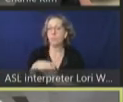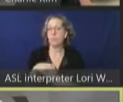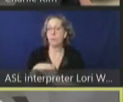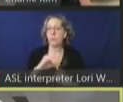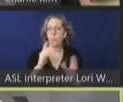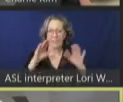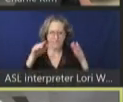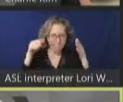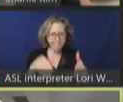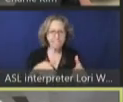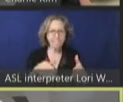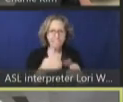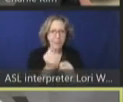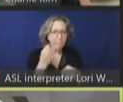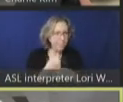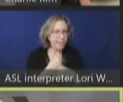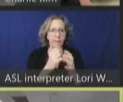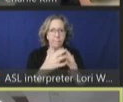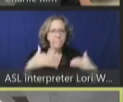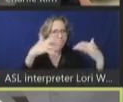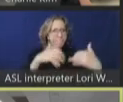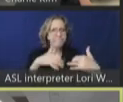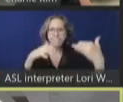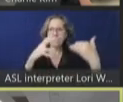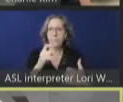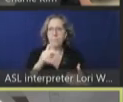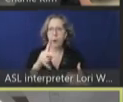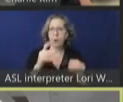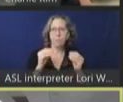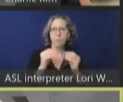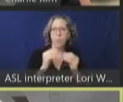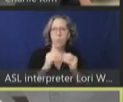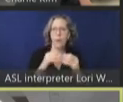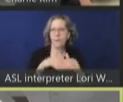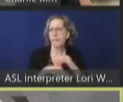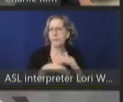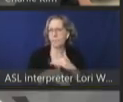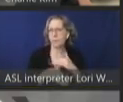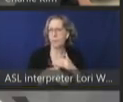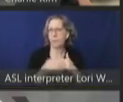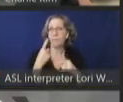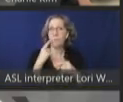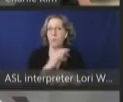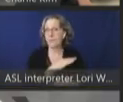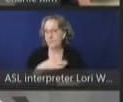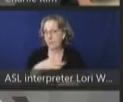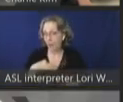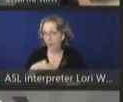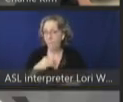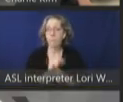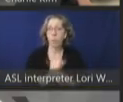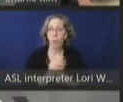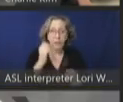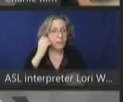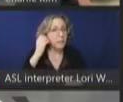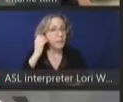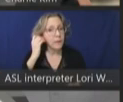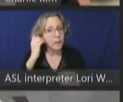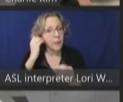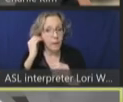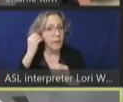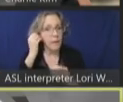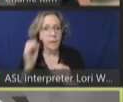Fenway Park more accessible for our employees and our staff through education initiatives, through working with